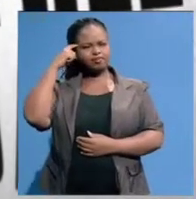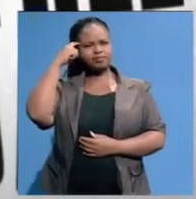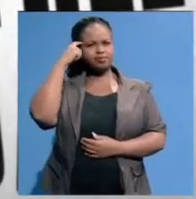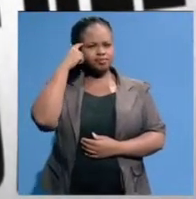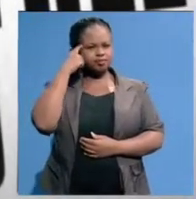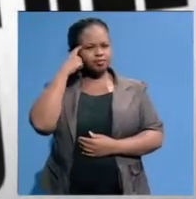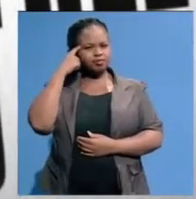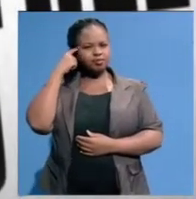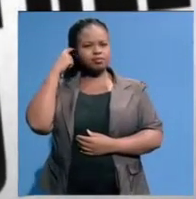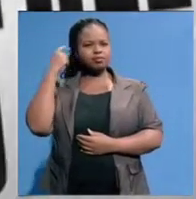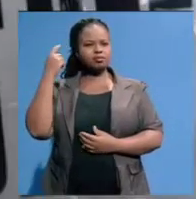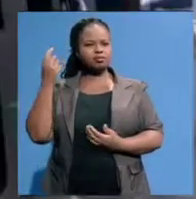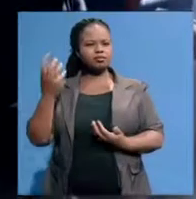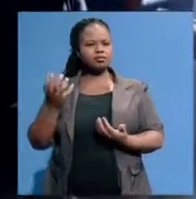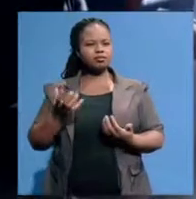pesesatho